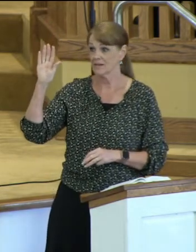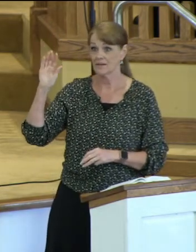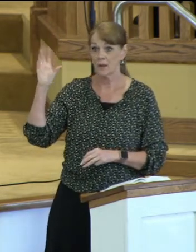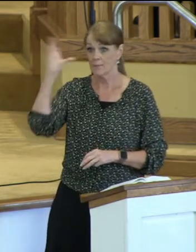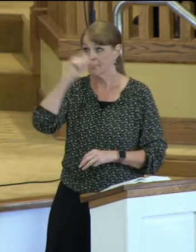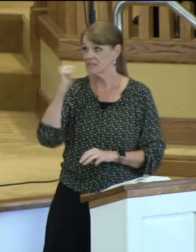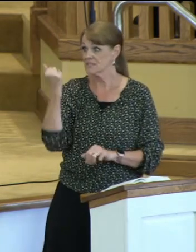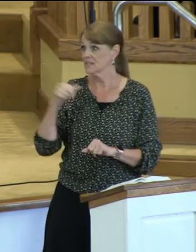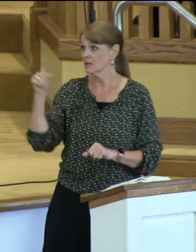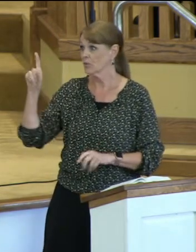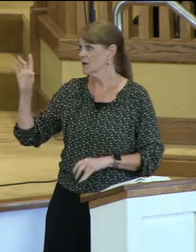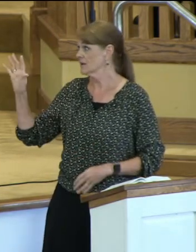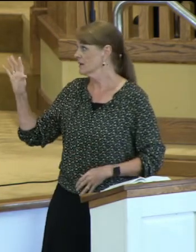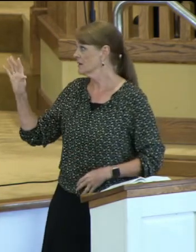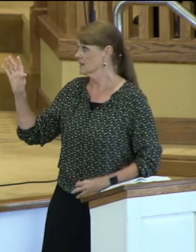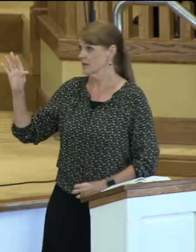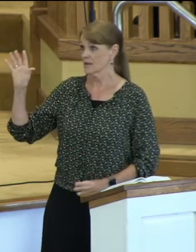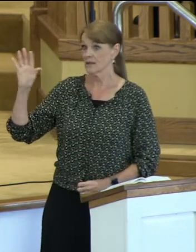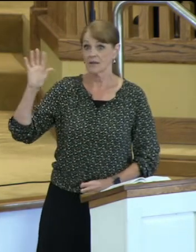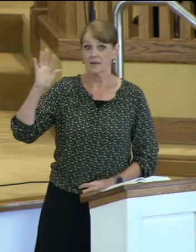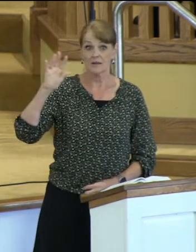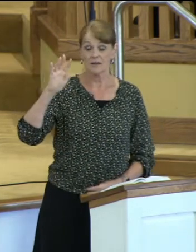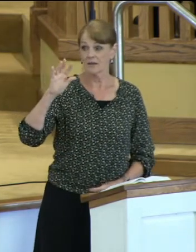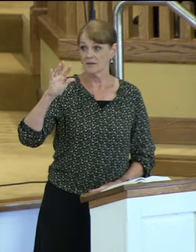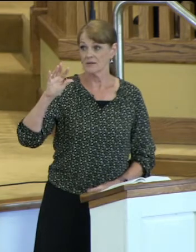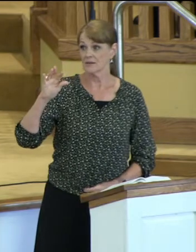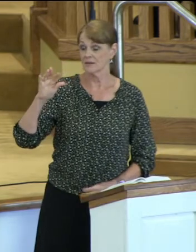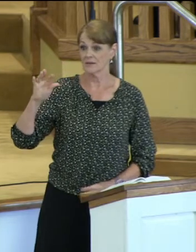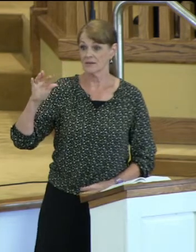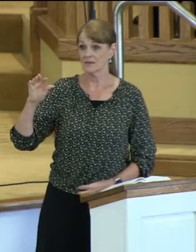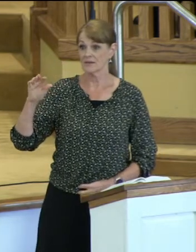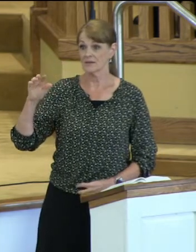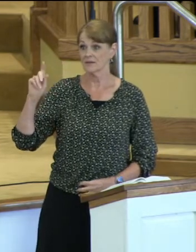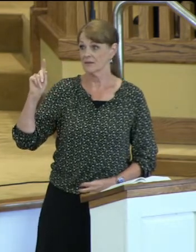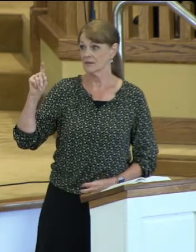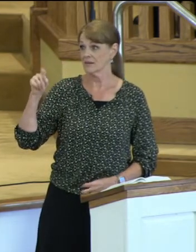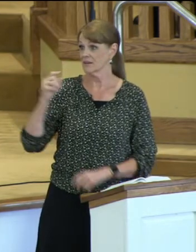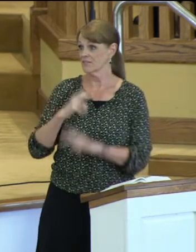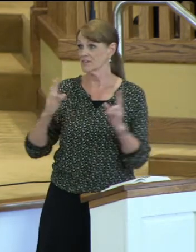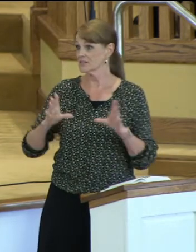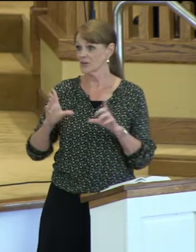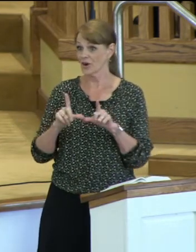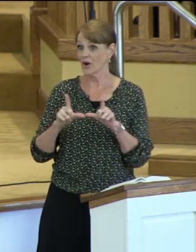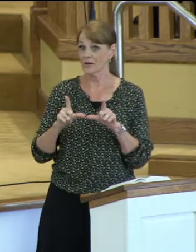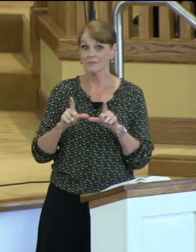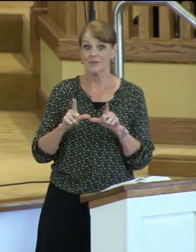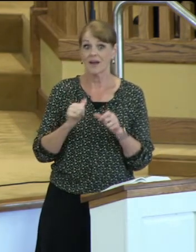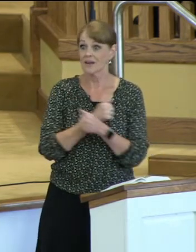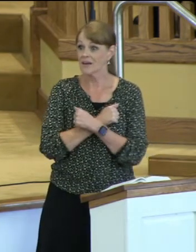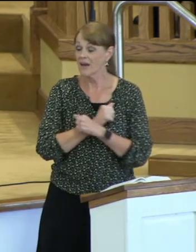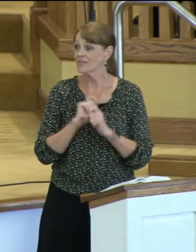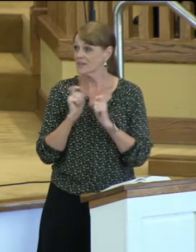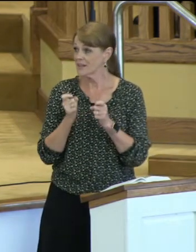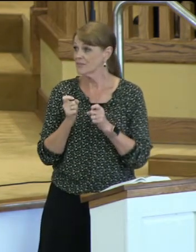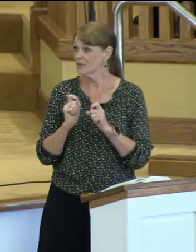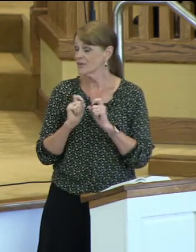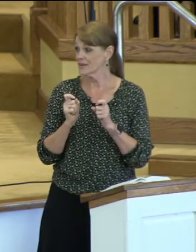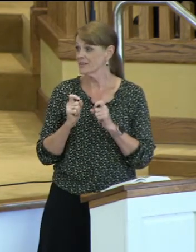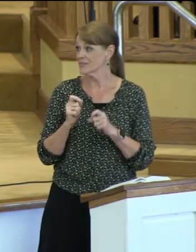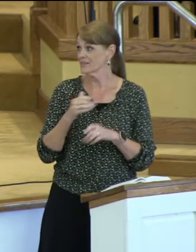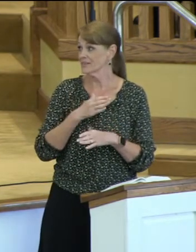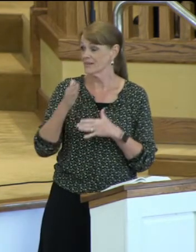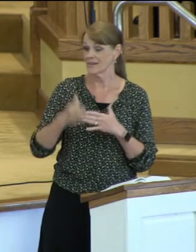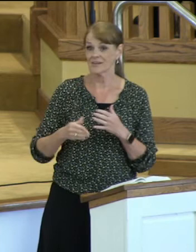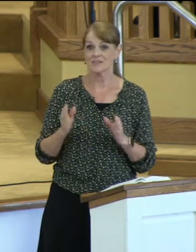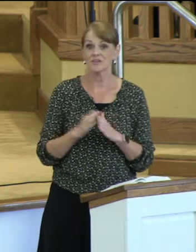anybody? Anybody need a visitor card? Yeah. We'd love to get you a gift at the end of the service. Okay. Thank you, men. I